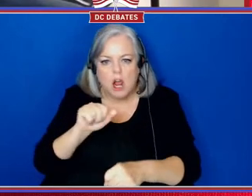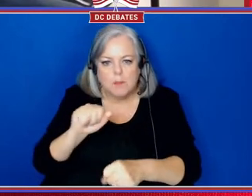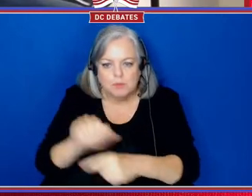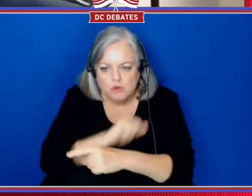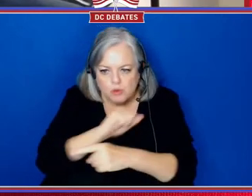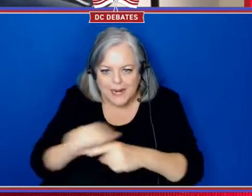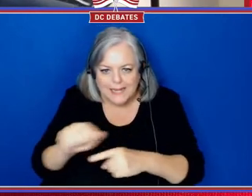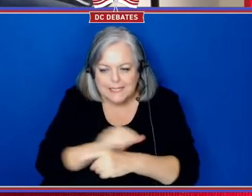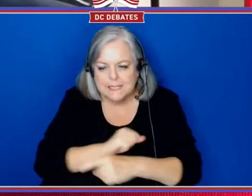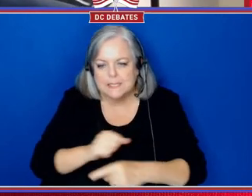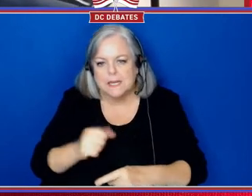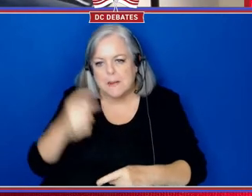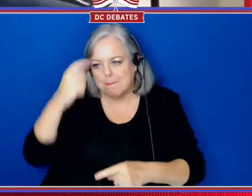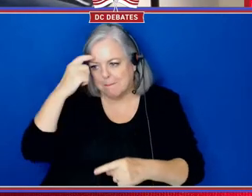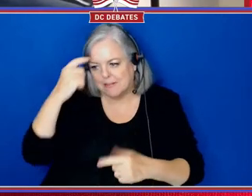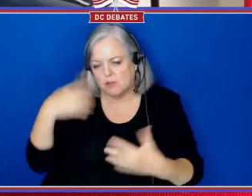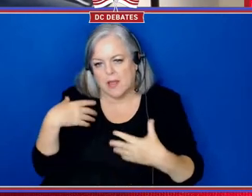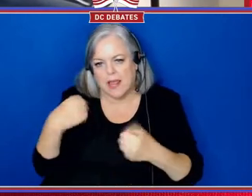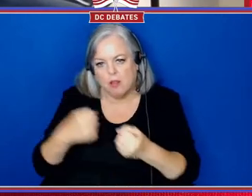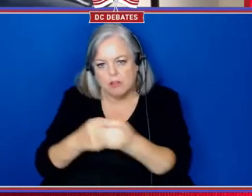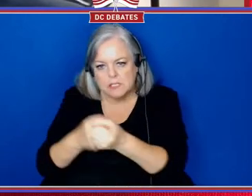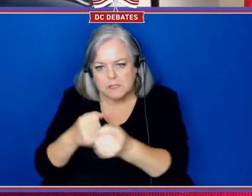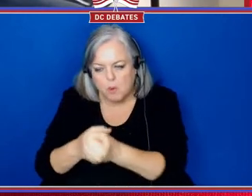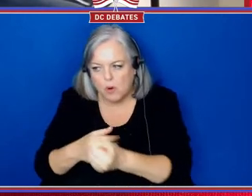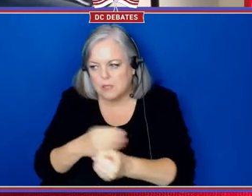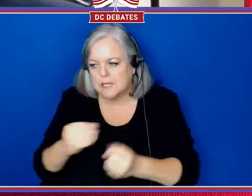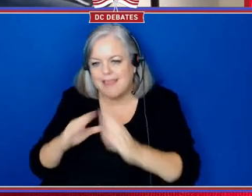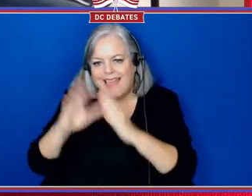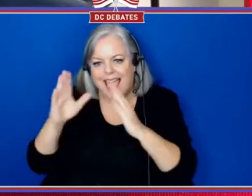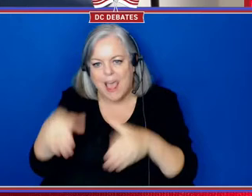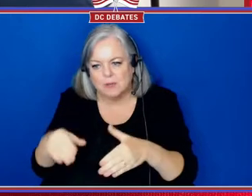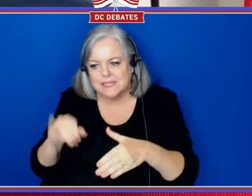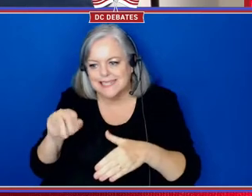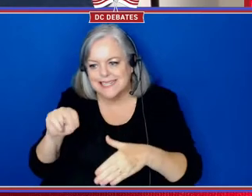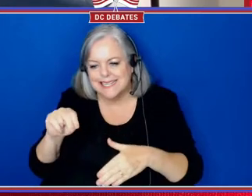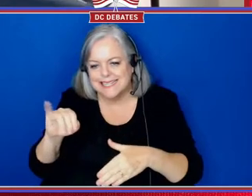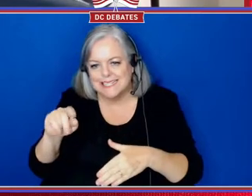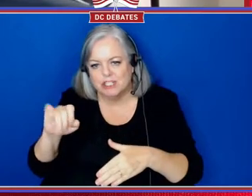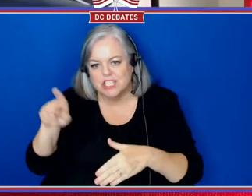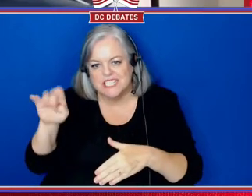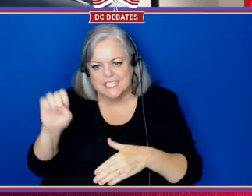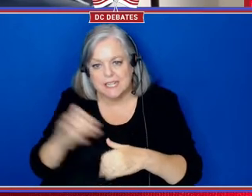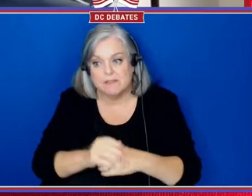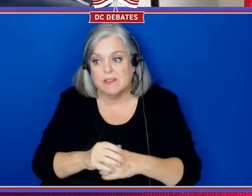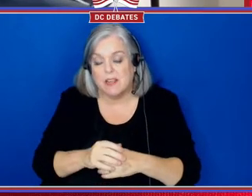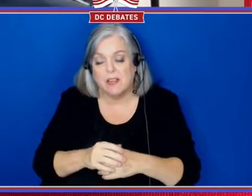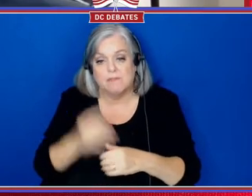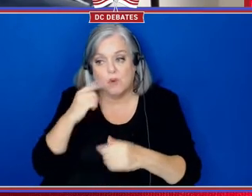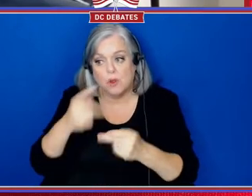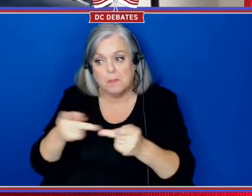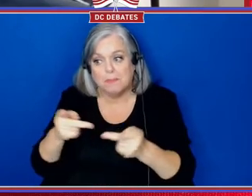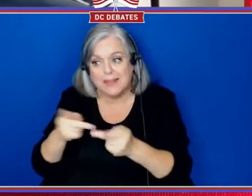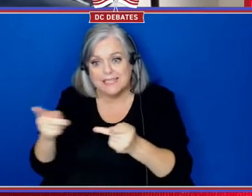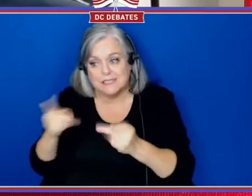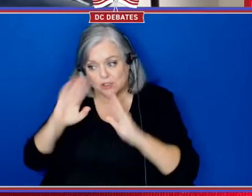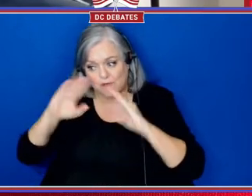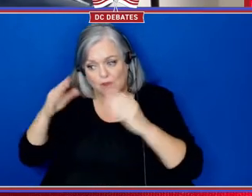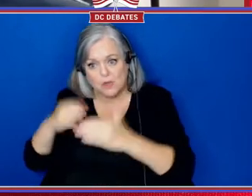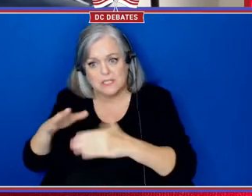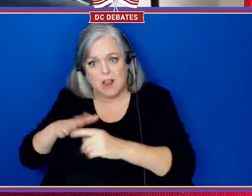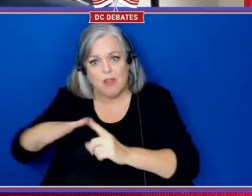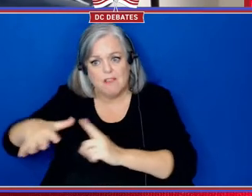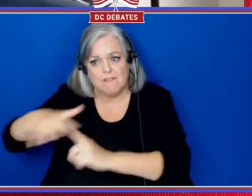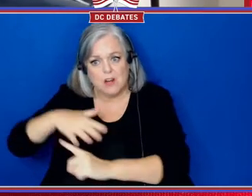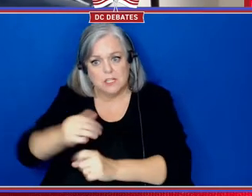housing initiatives. And for the places, really focusing on the environment to make sure that it is conducive